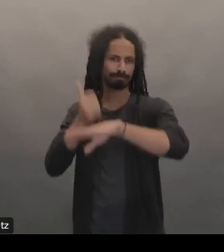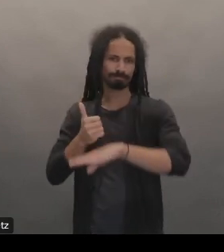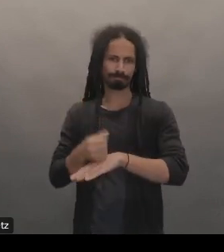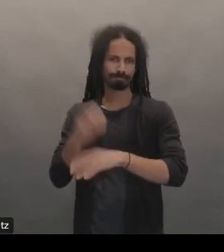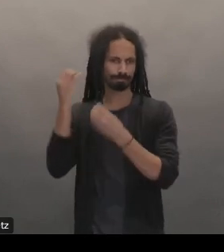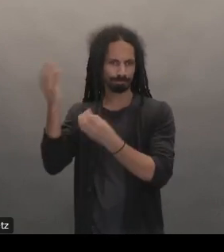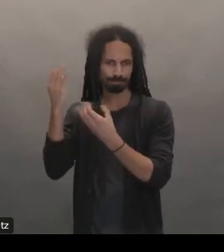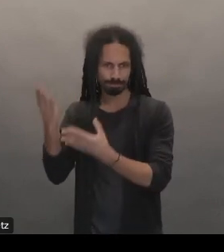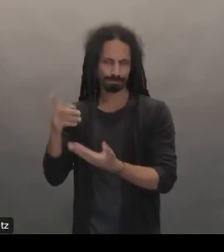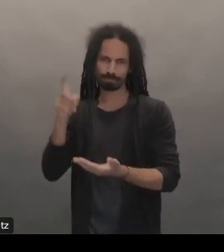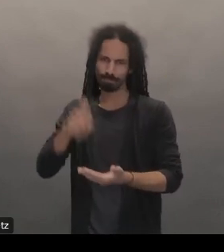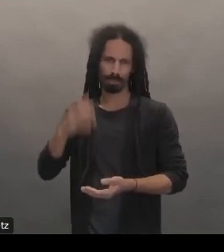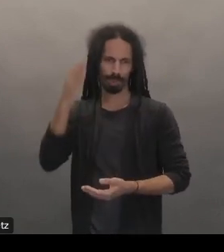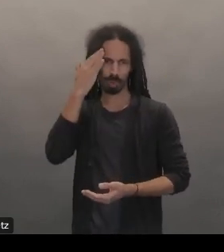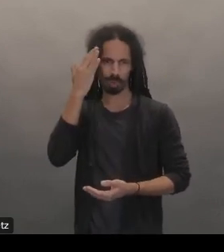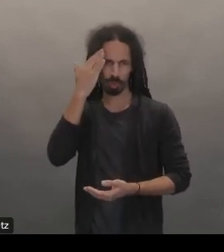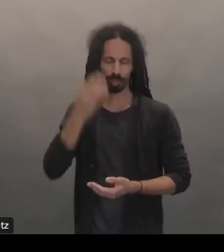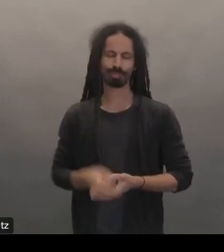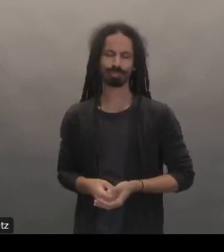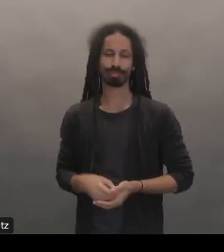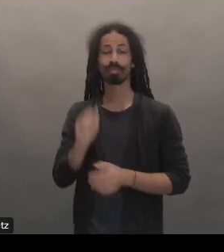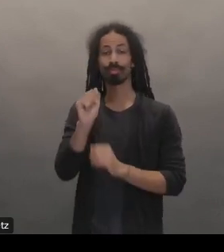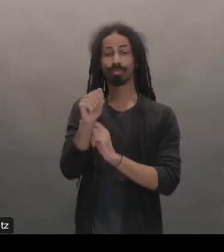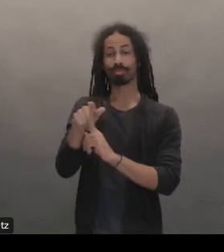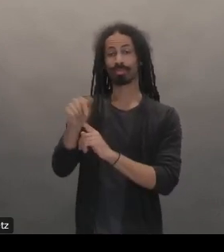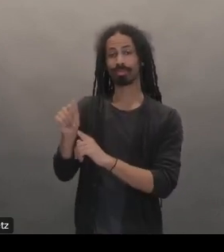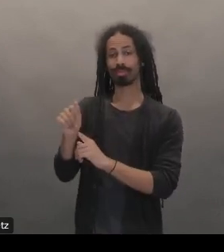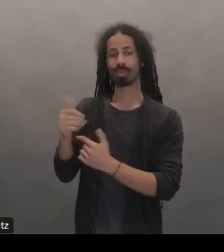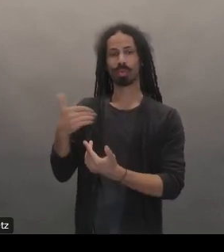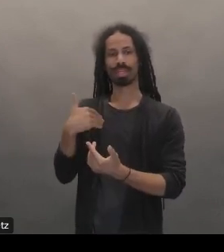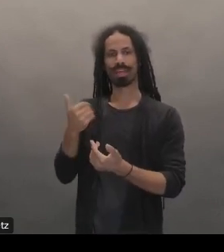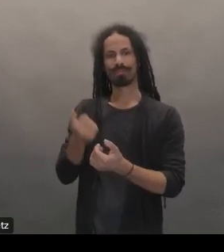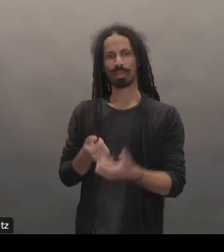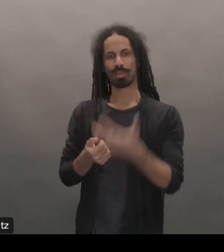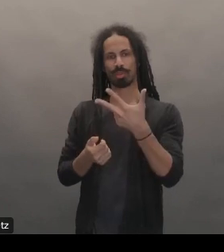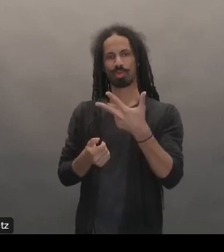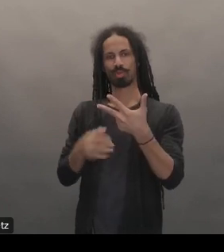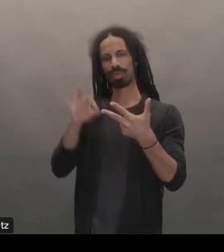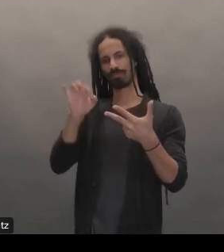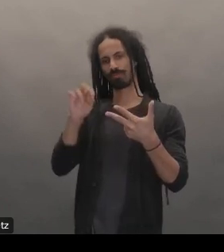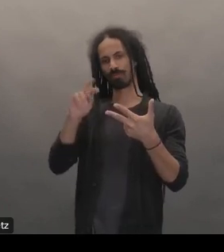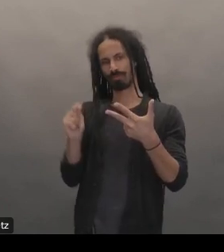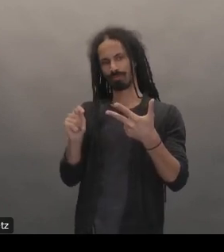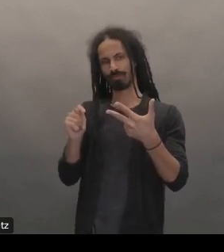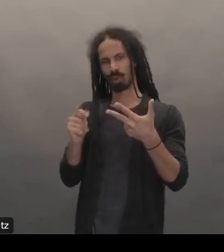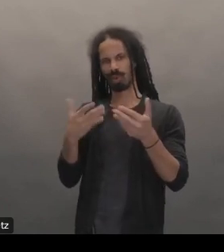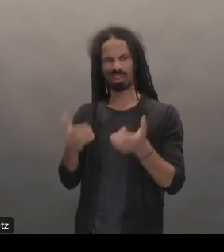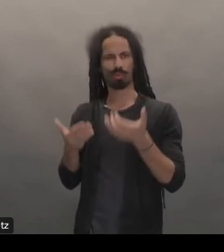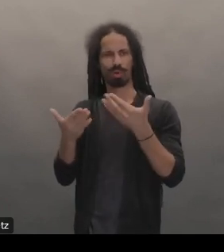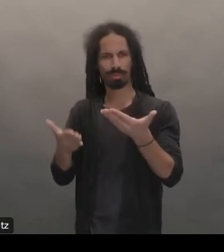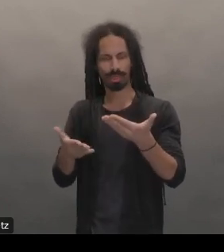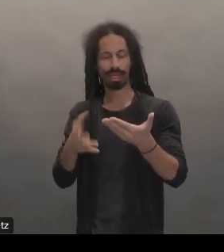know. APA actually has 3 recommended fonts and font